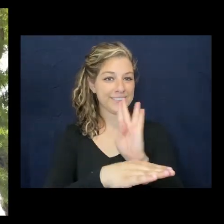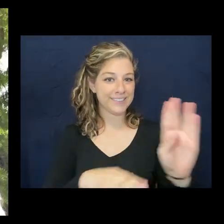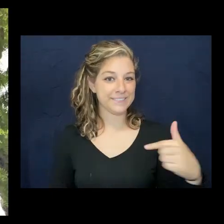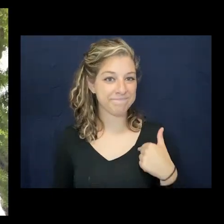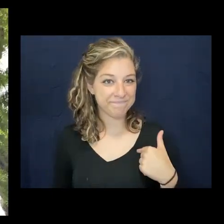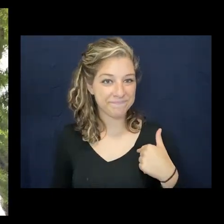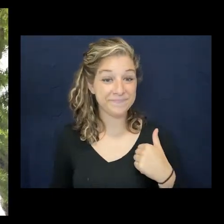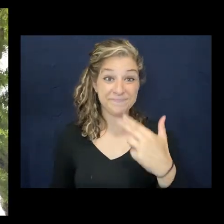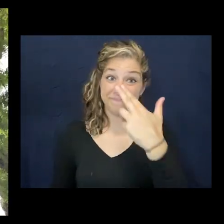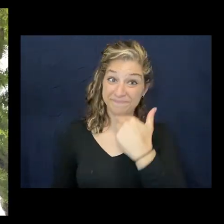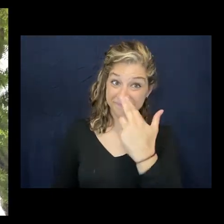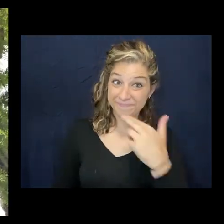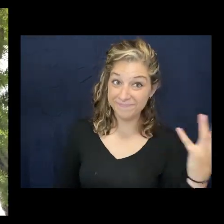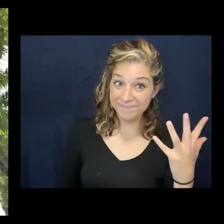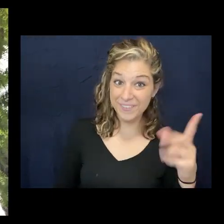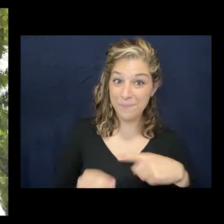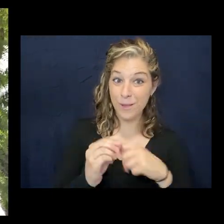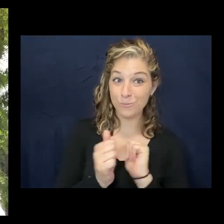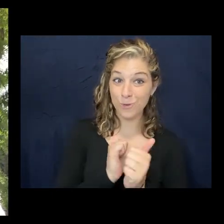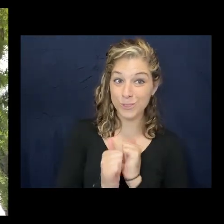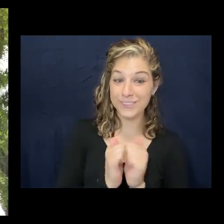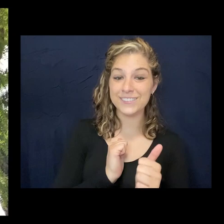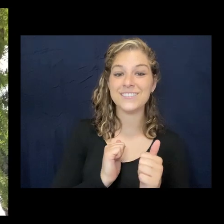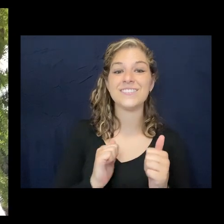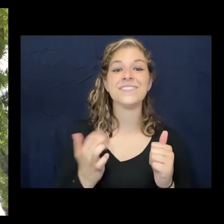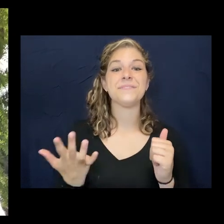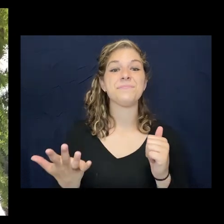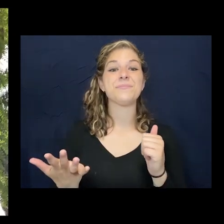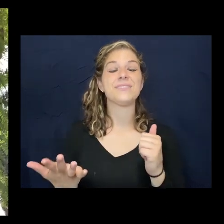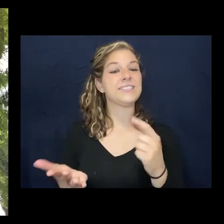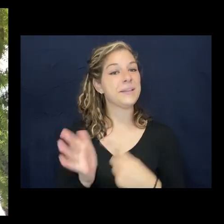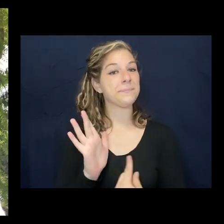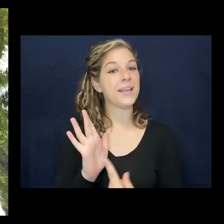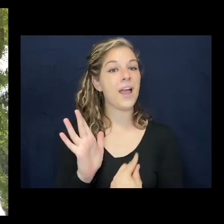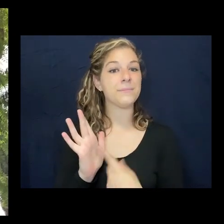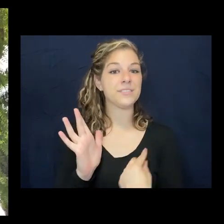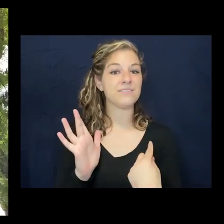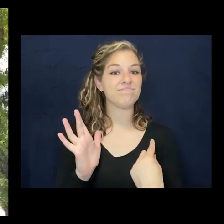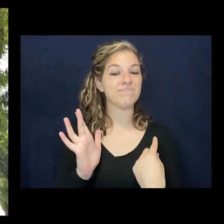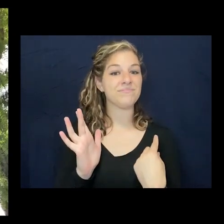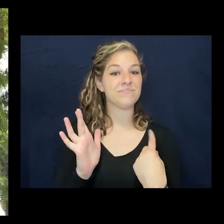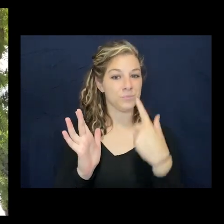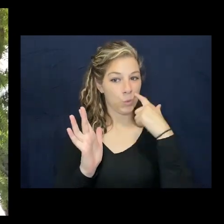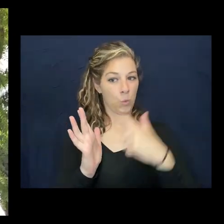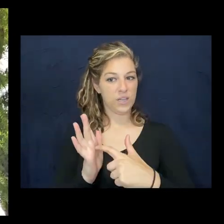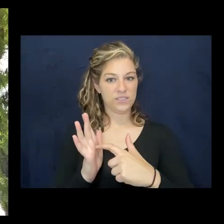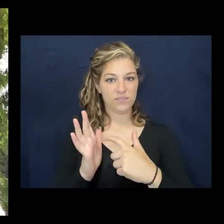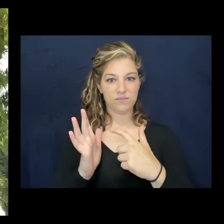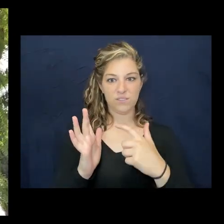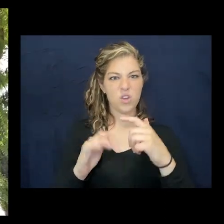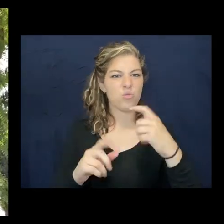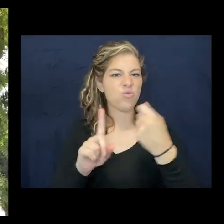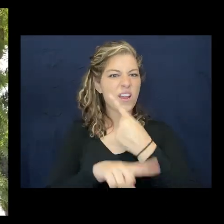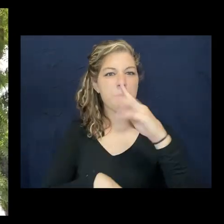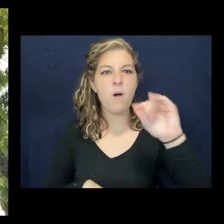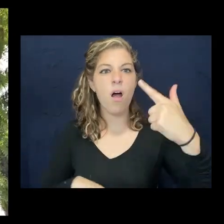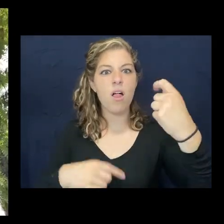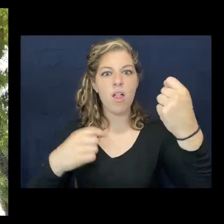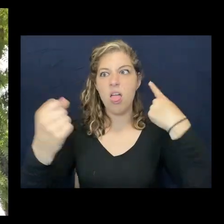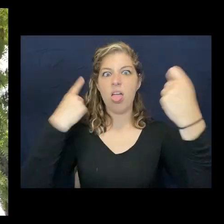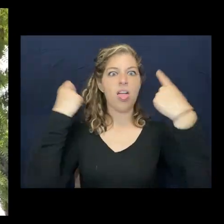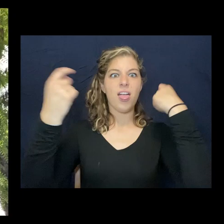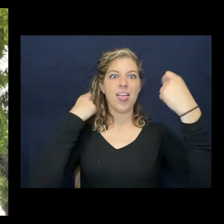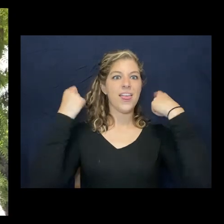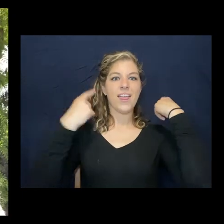industry. The funny thing about the sports industry is sometimes you find yourself dodging random balls that